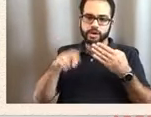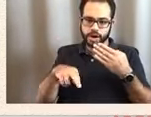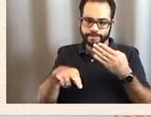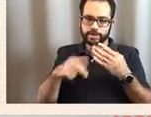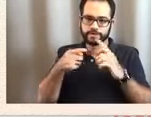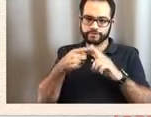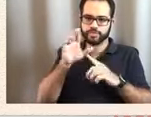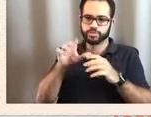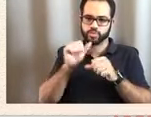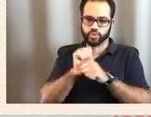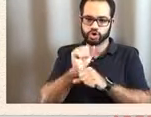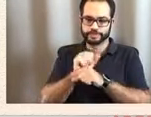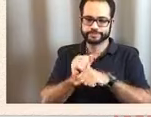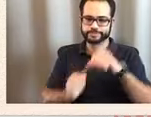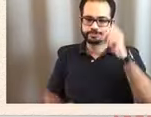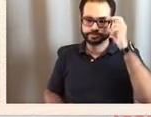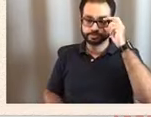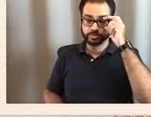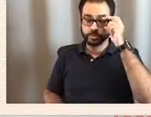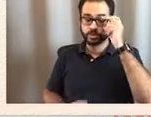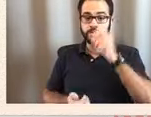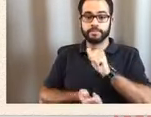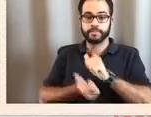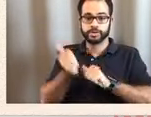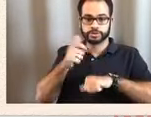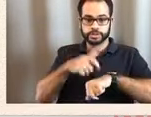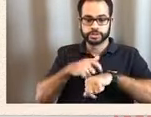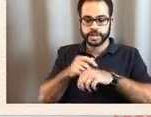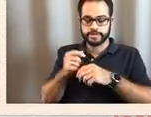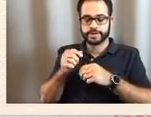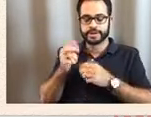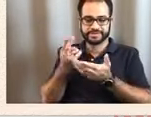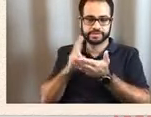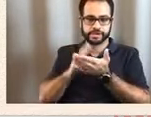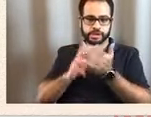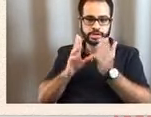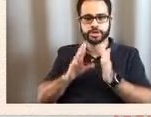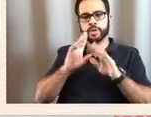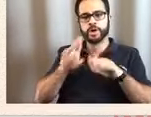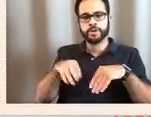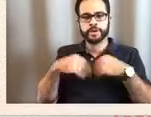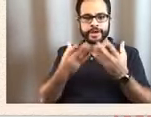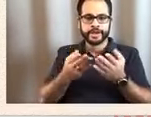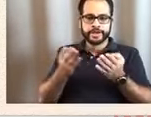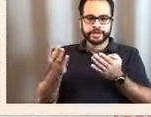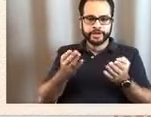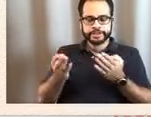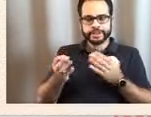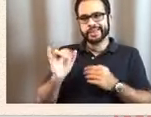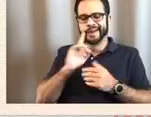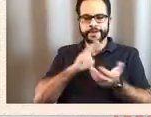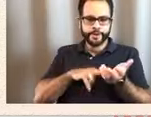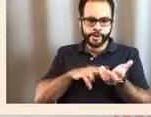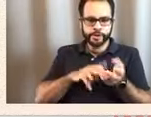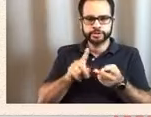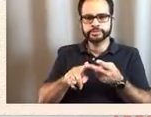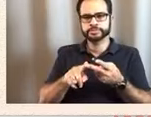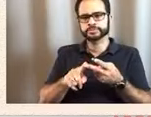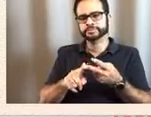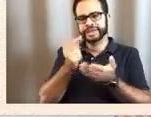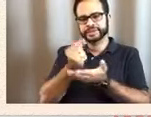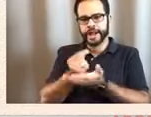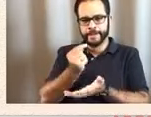performed. Most of the time, an independent contractor will provide services like nursing, therapies,